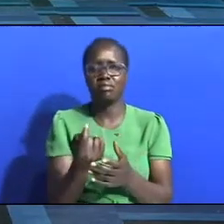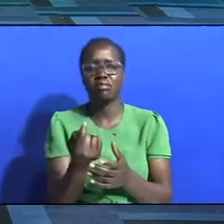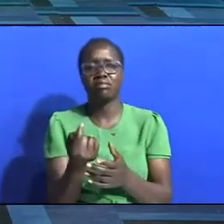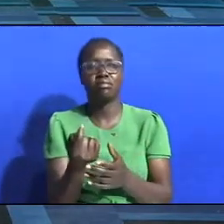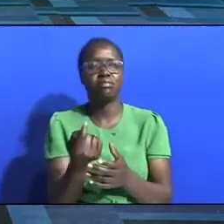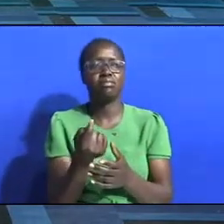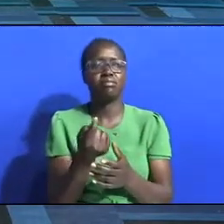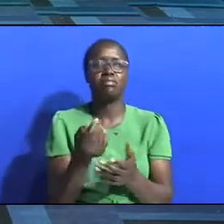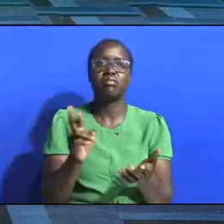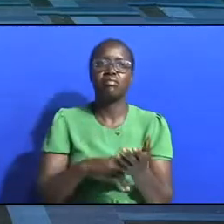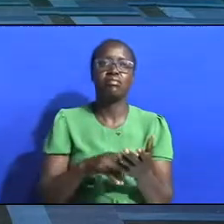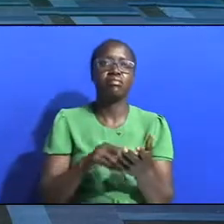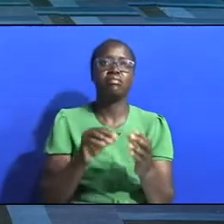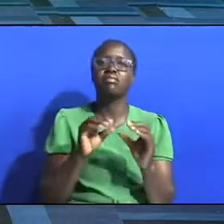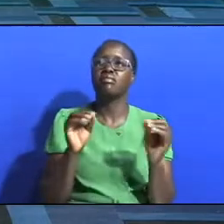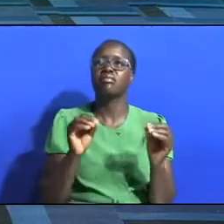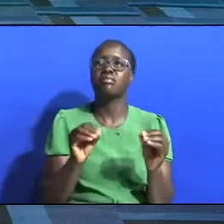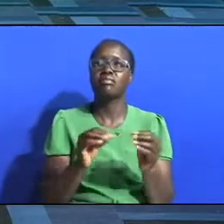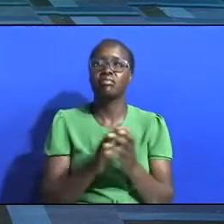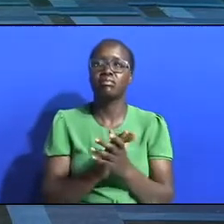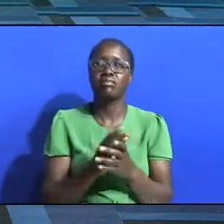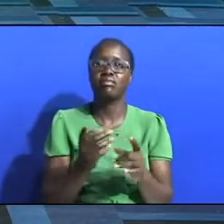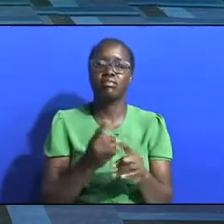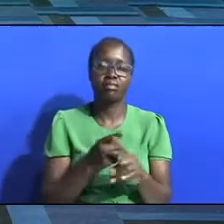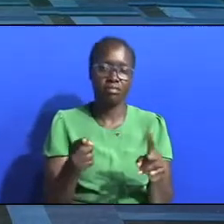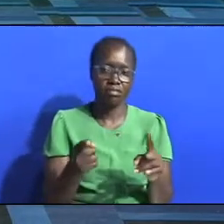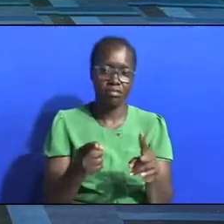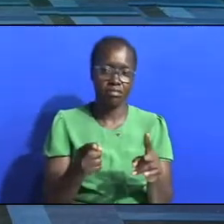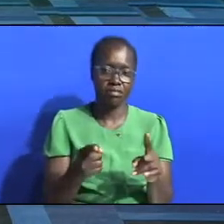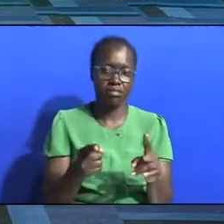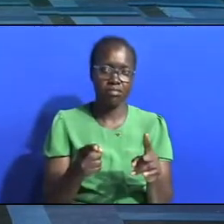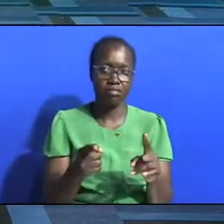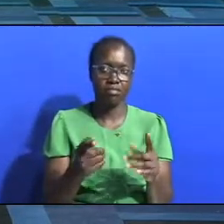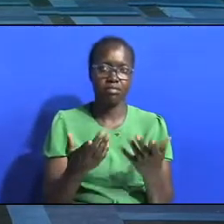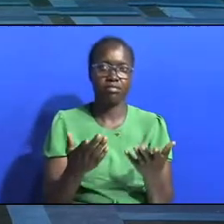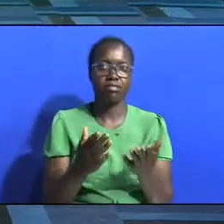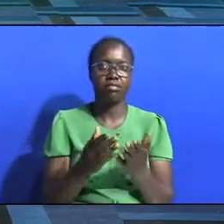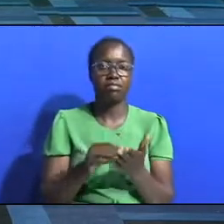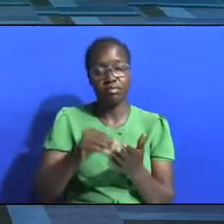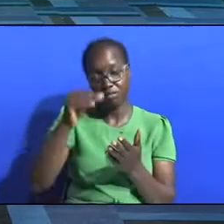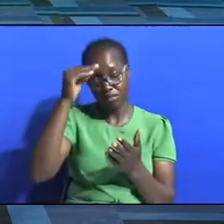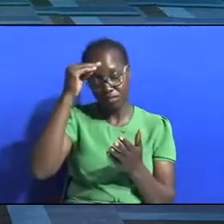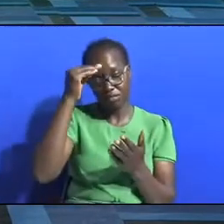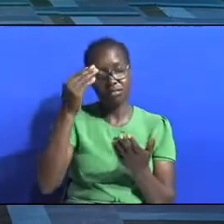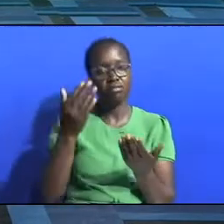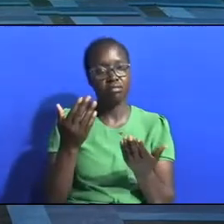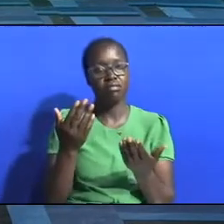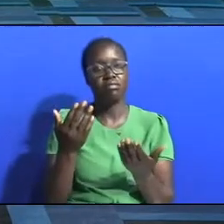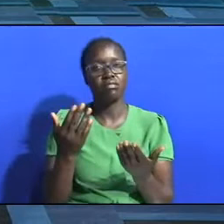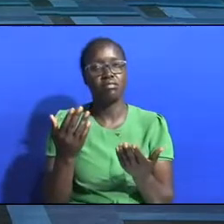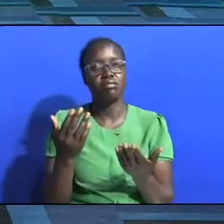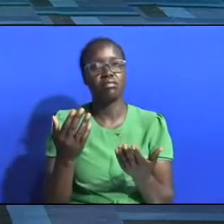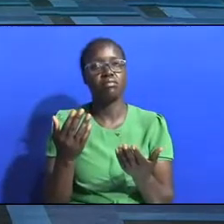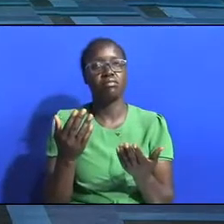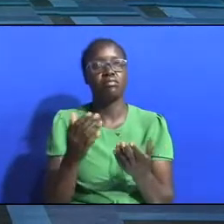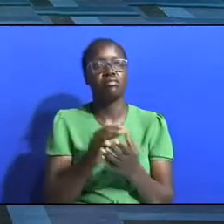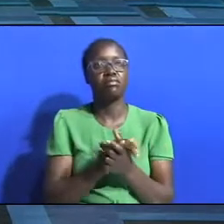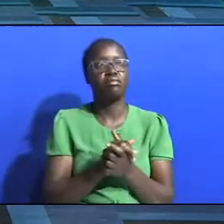I'm just doing a little. I won't do it again. That's what we do. But from these two people, we can learn, rather five people, we can